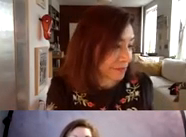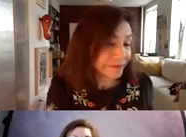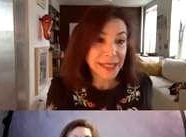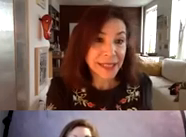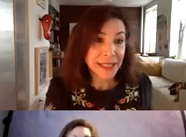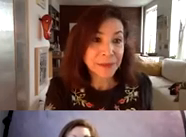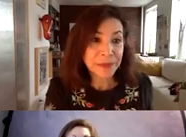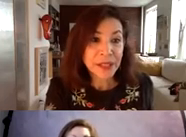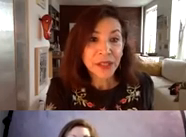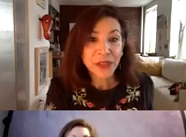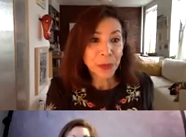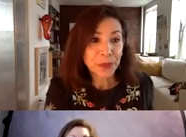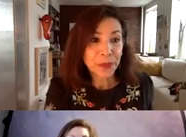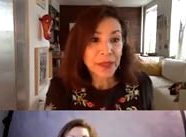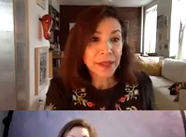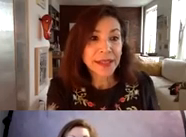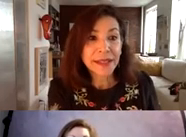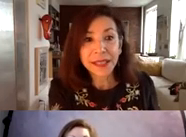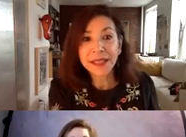Okay, so